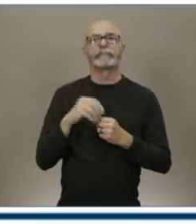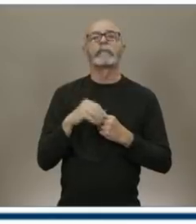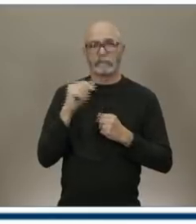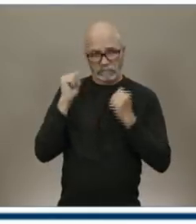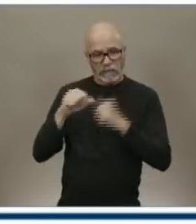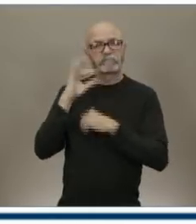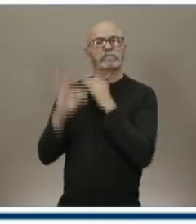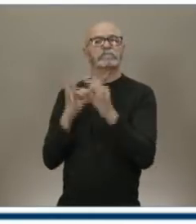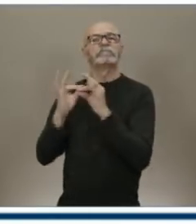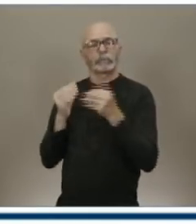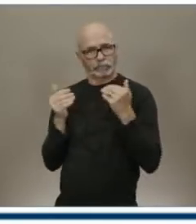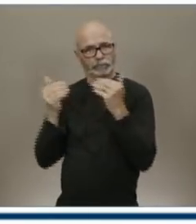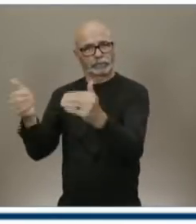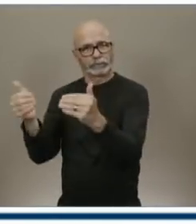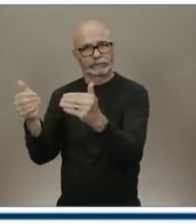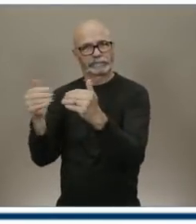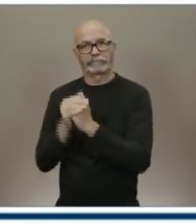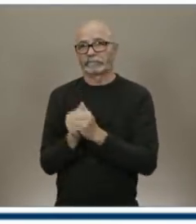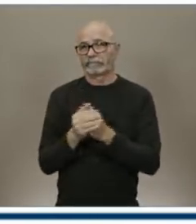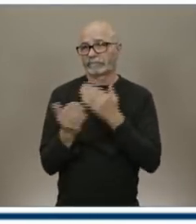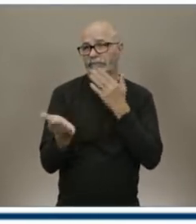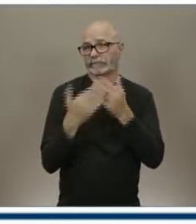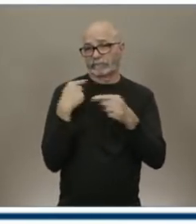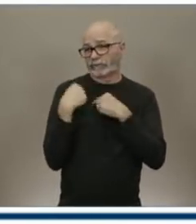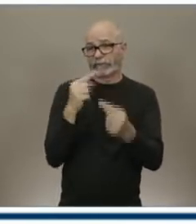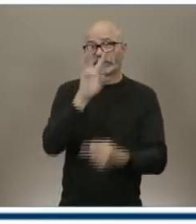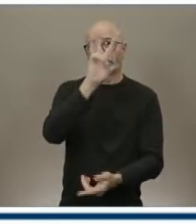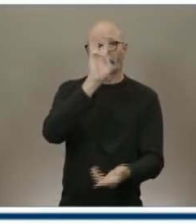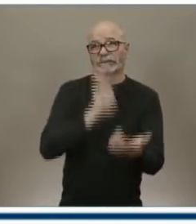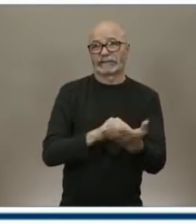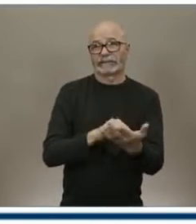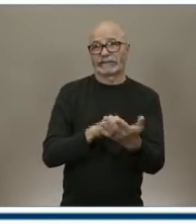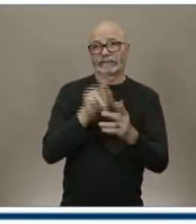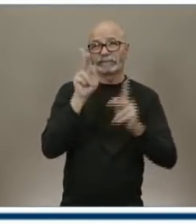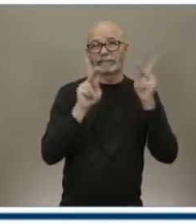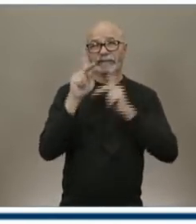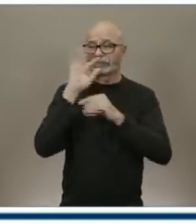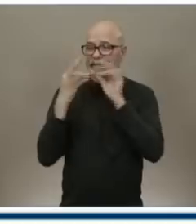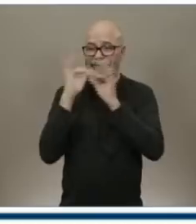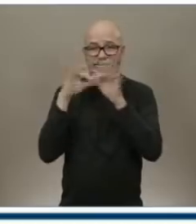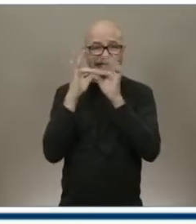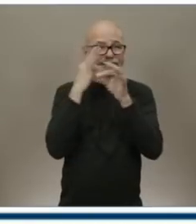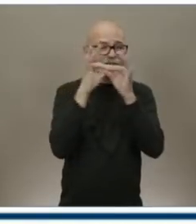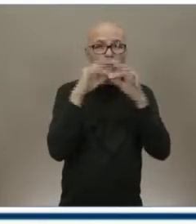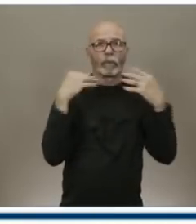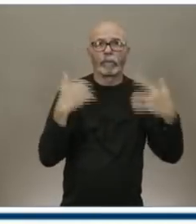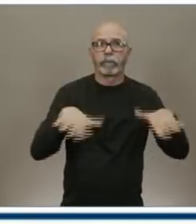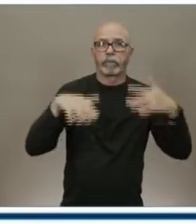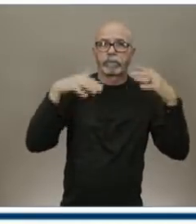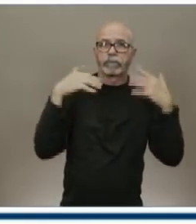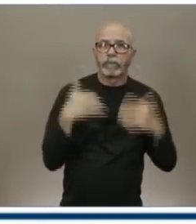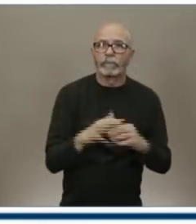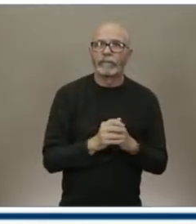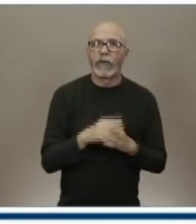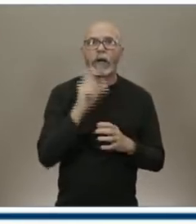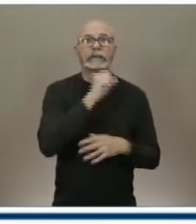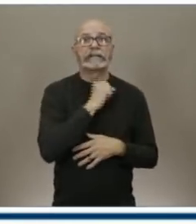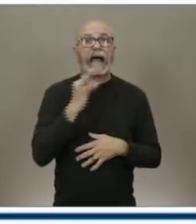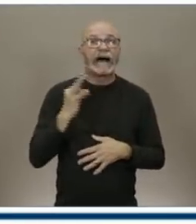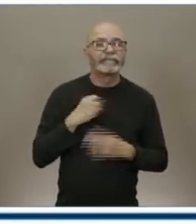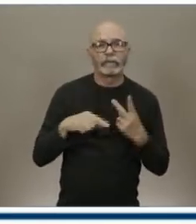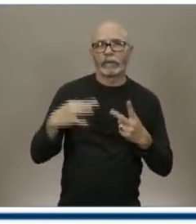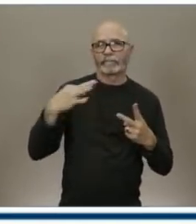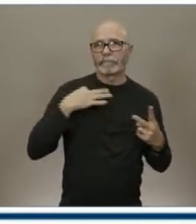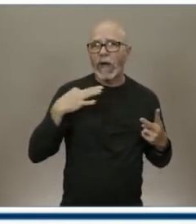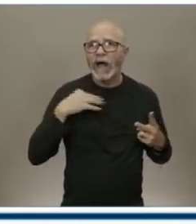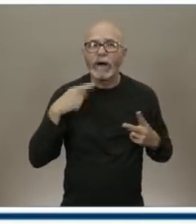did the online process to book their tests. And as I said, the staff and volunteers